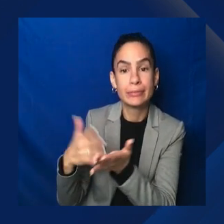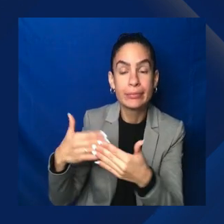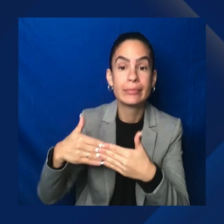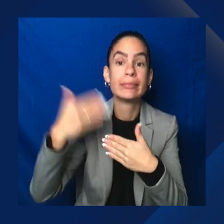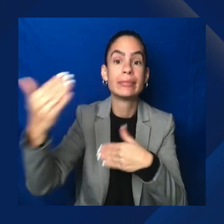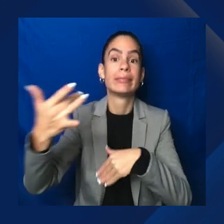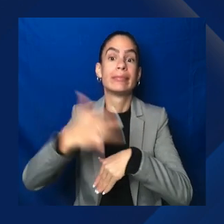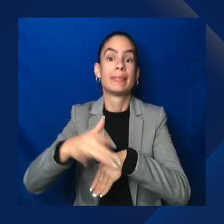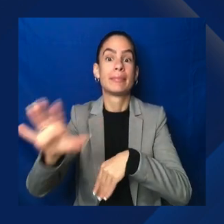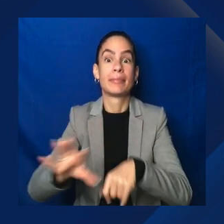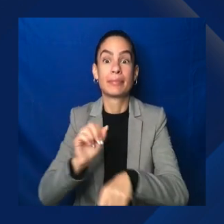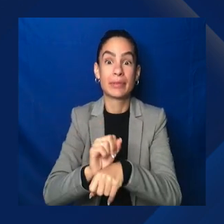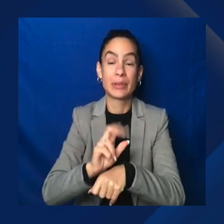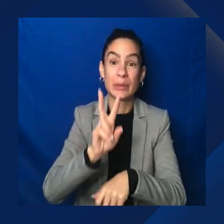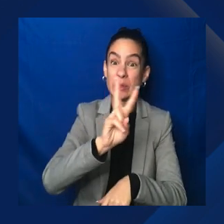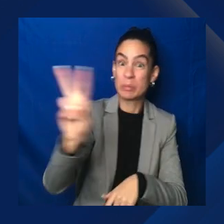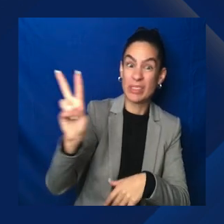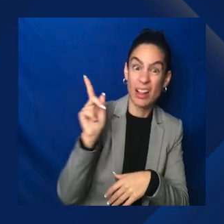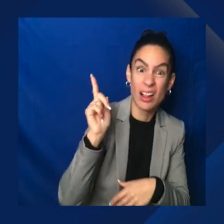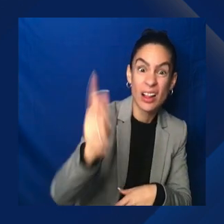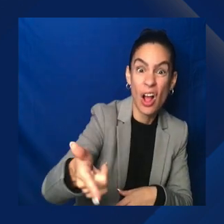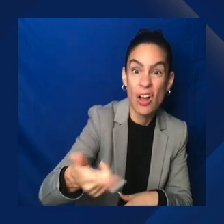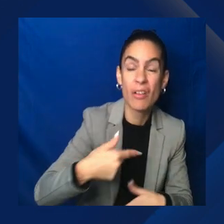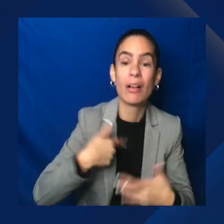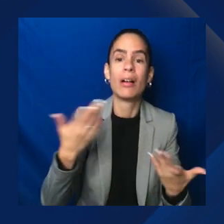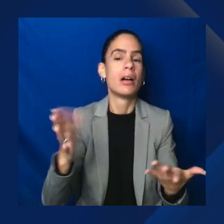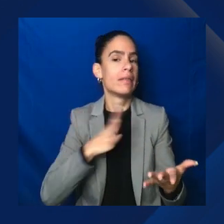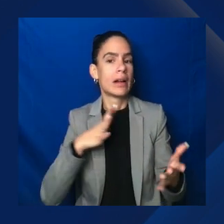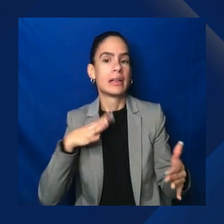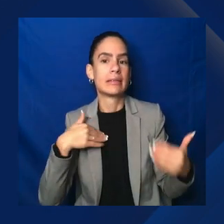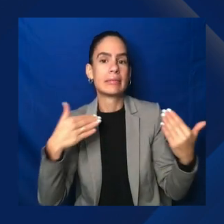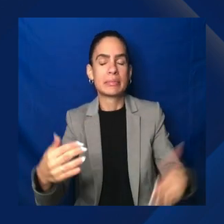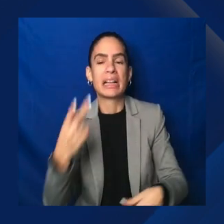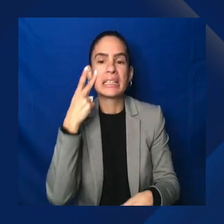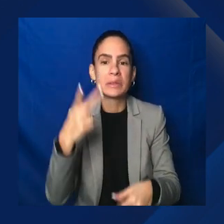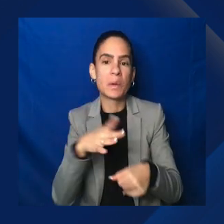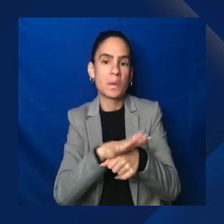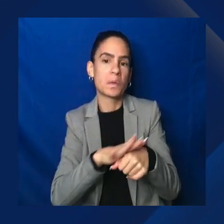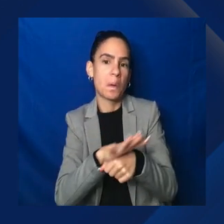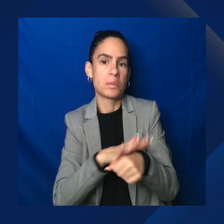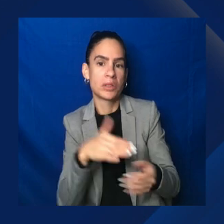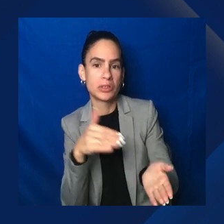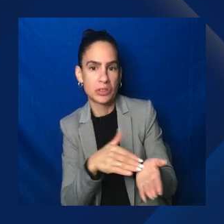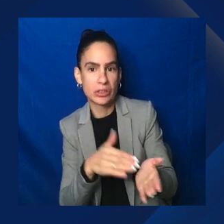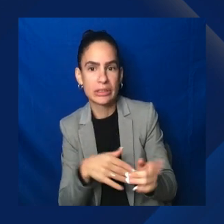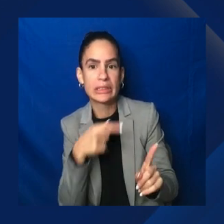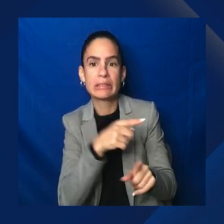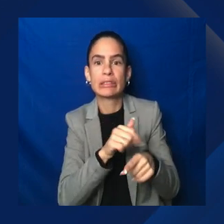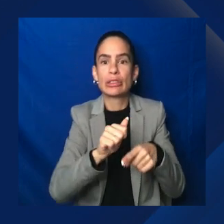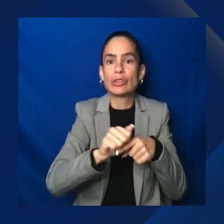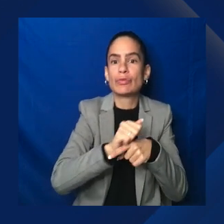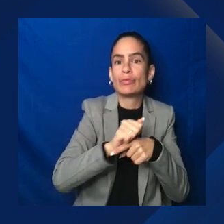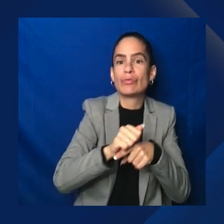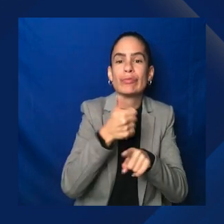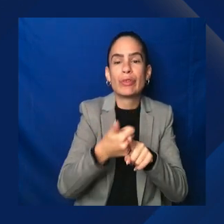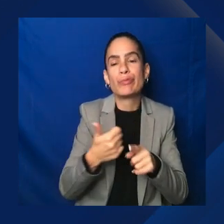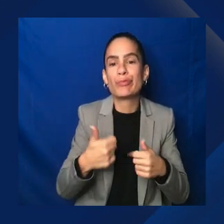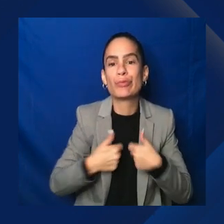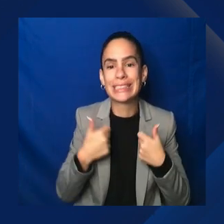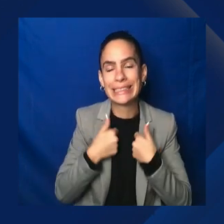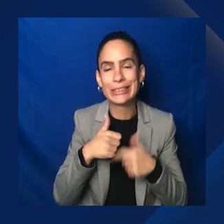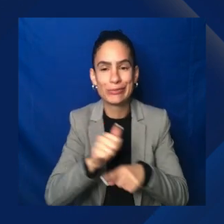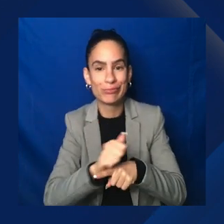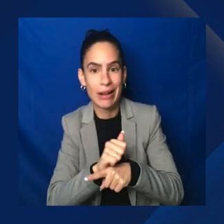up seeing a physician who was here as a resident in training. Very lucky, he was a wonderful